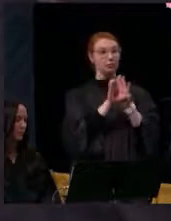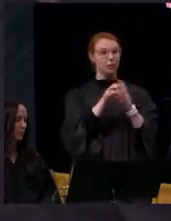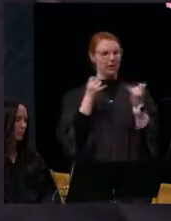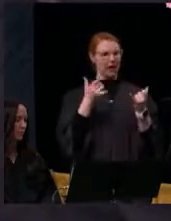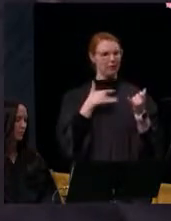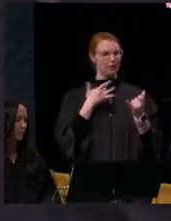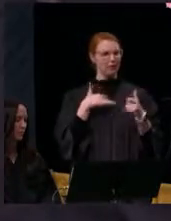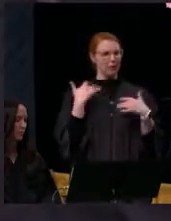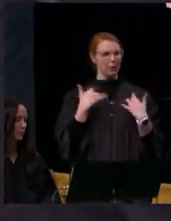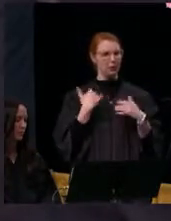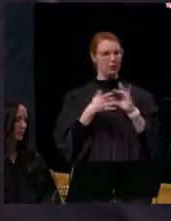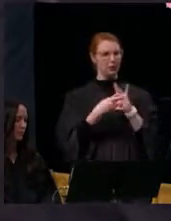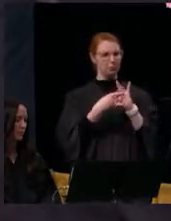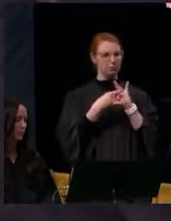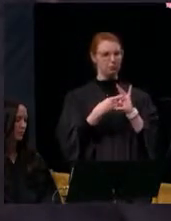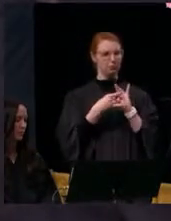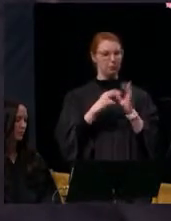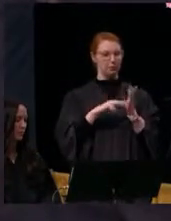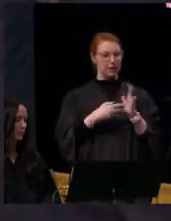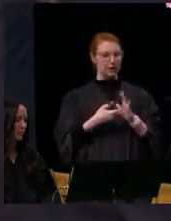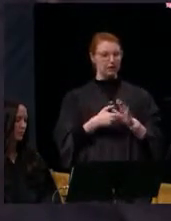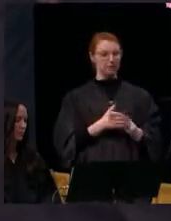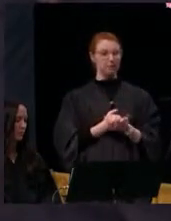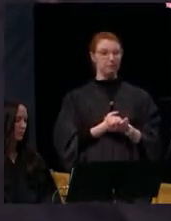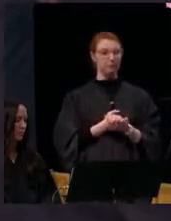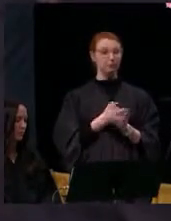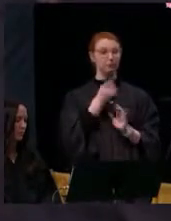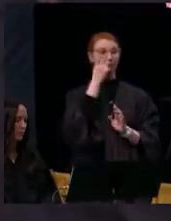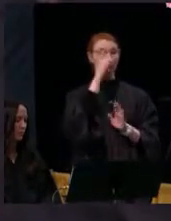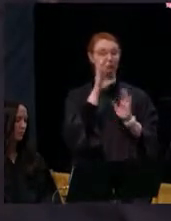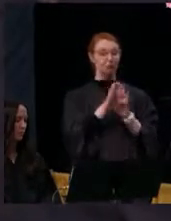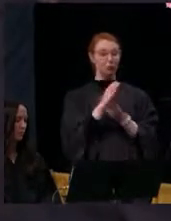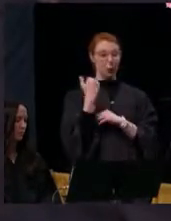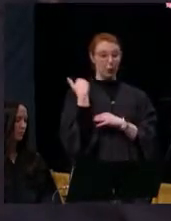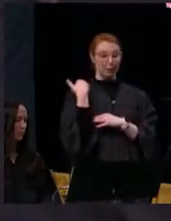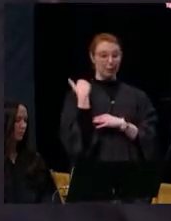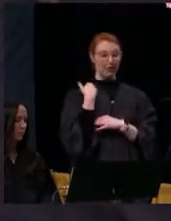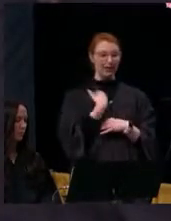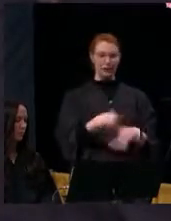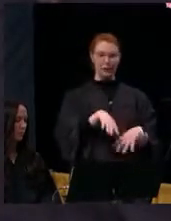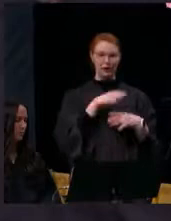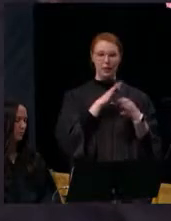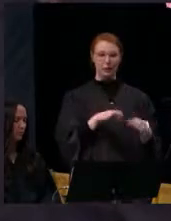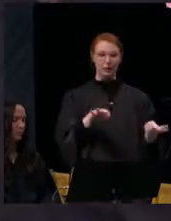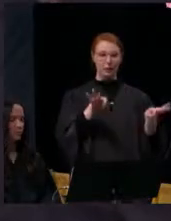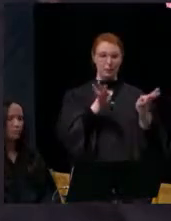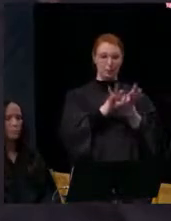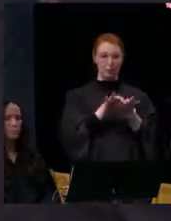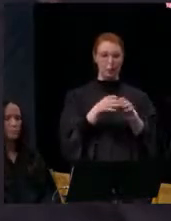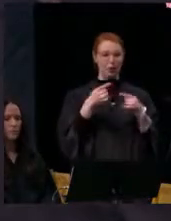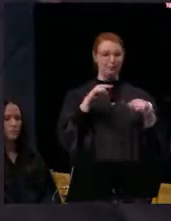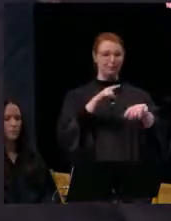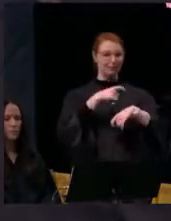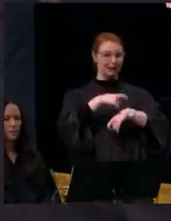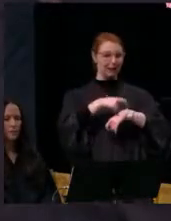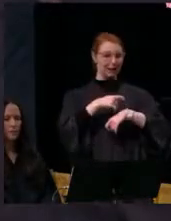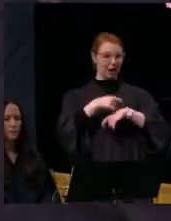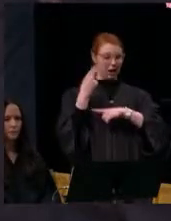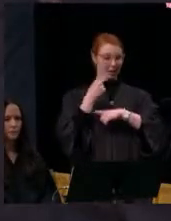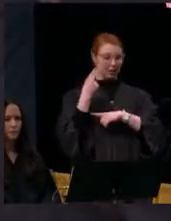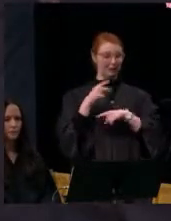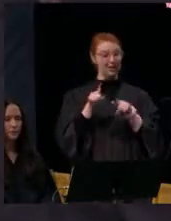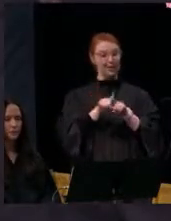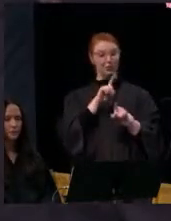artwork. It serves as a reminder of not only an important part of our history, but also who we are as Davies